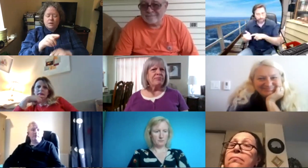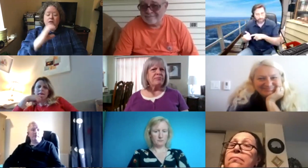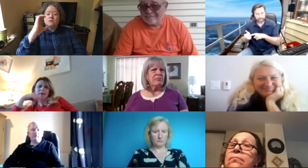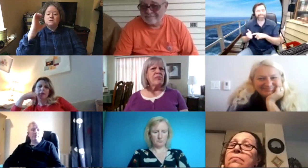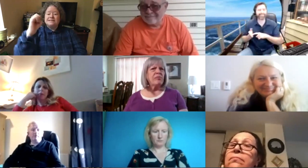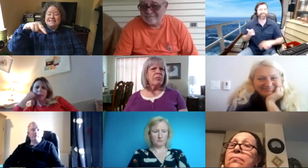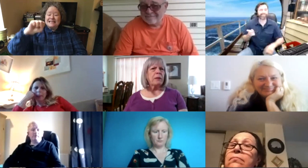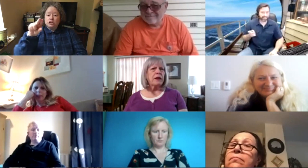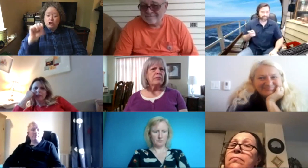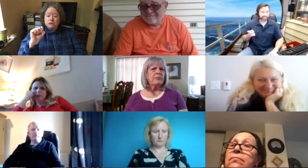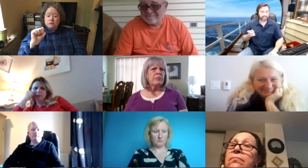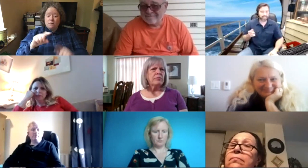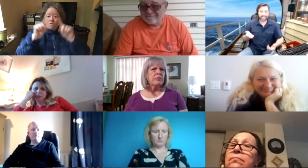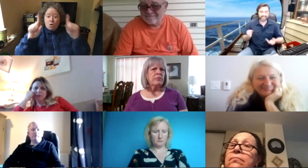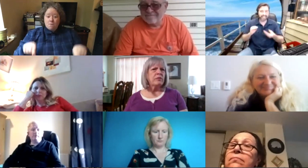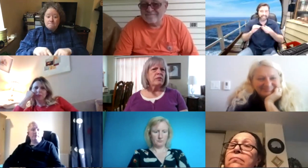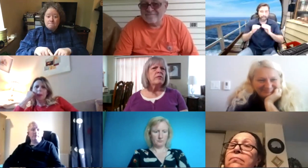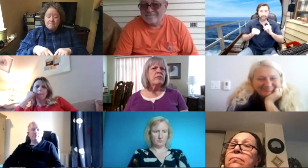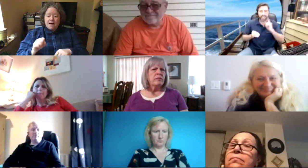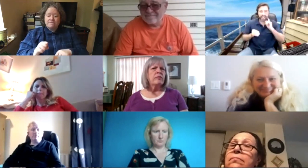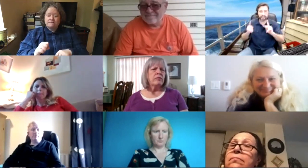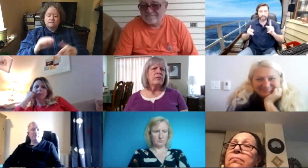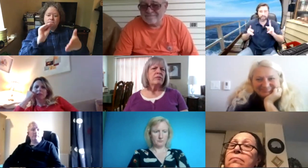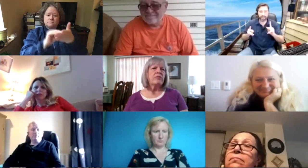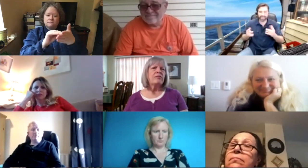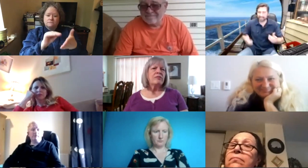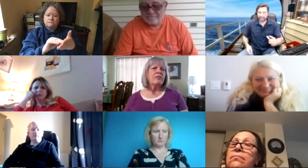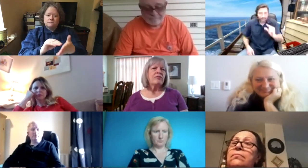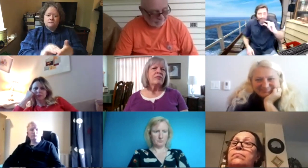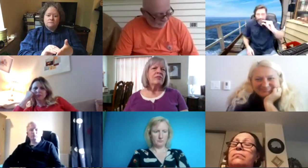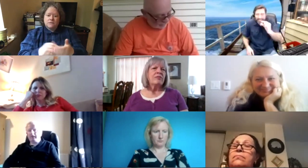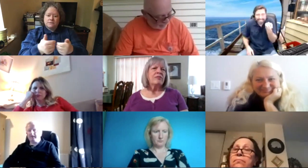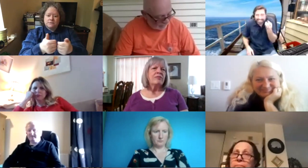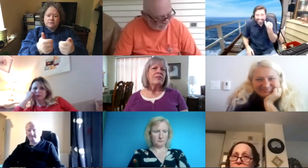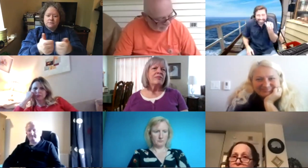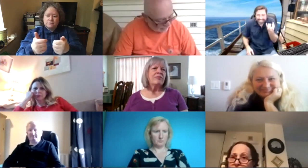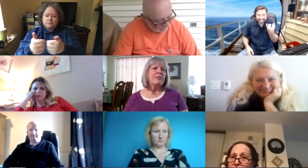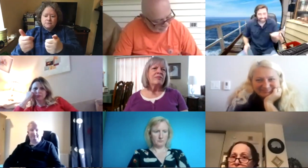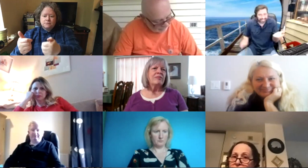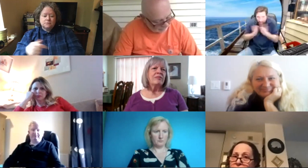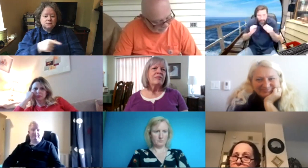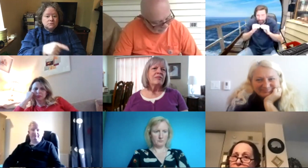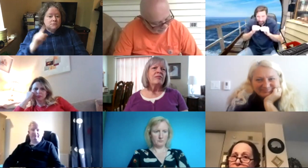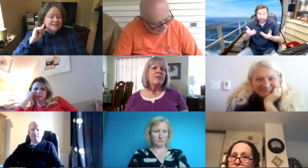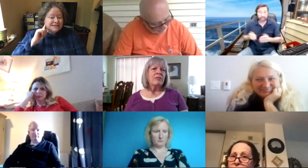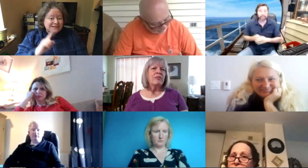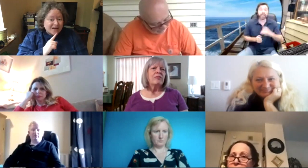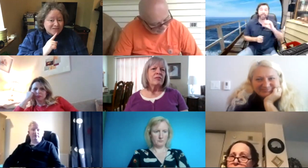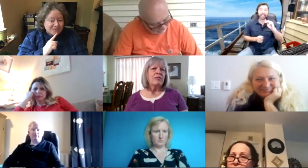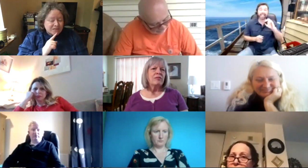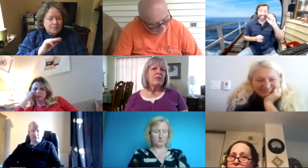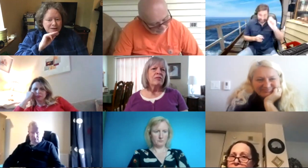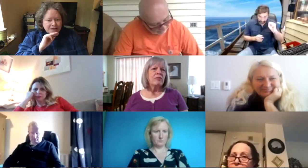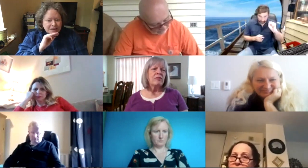very, very small numbers of deaf. Now, the census form would have listed